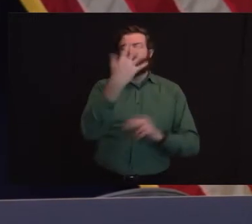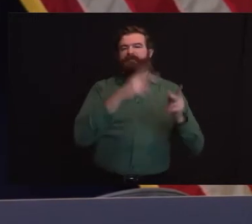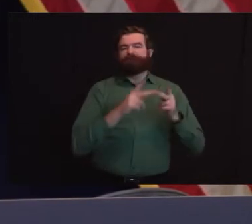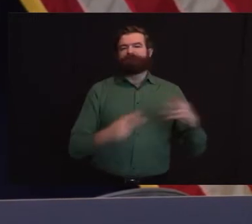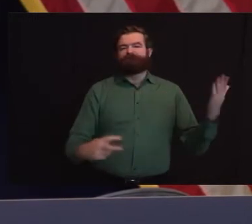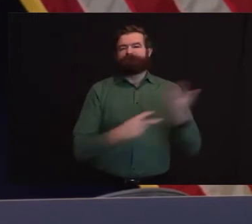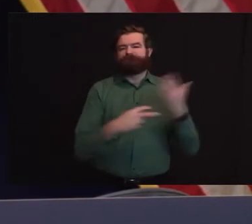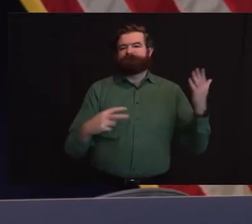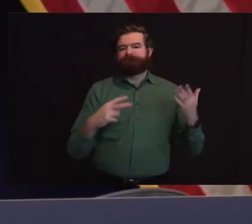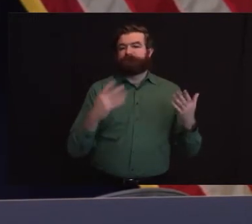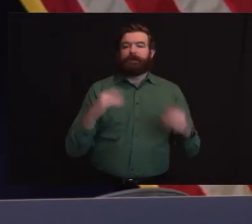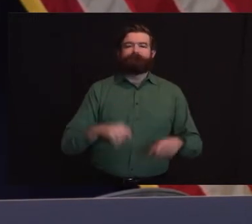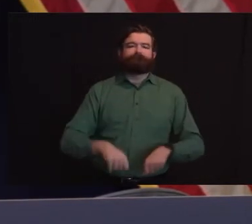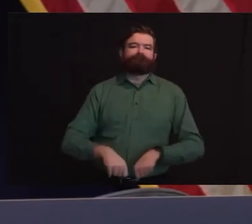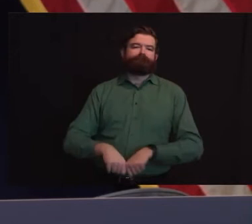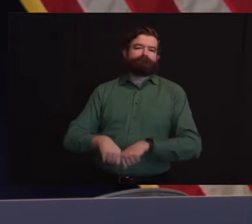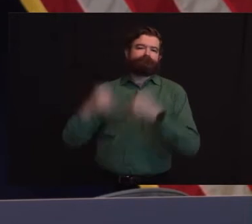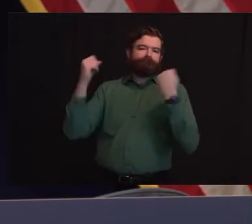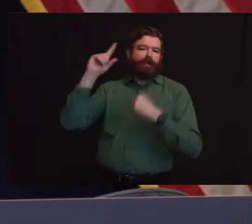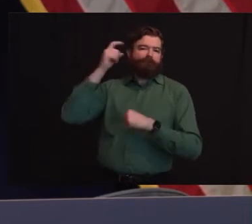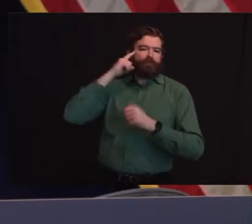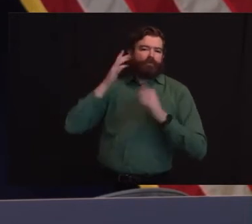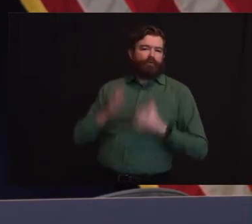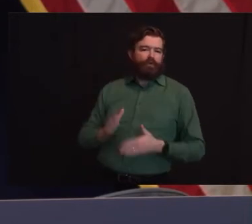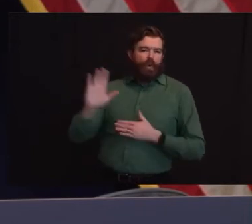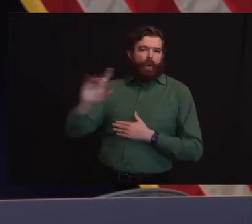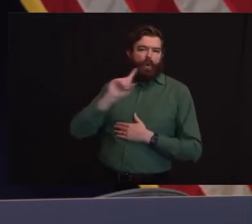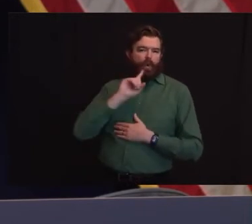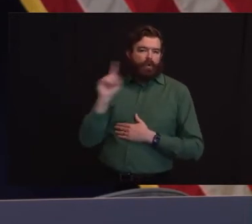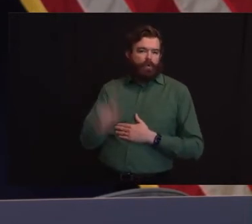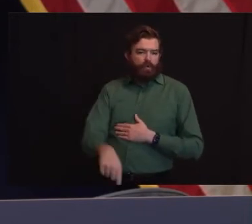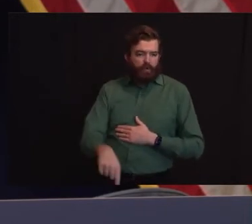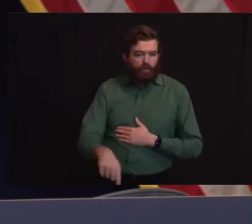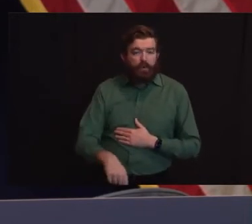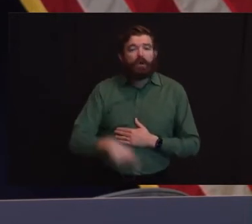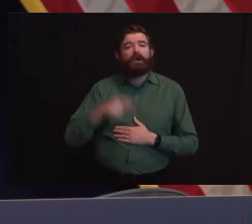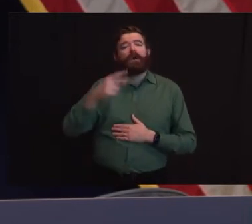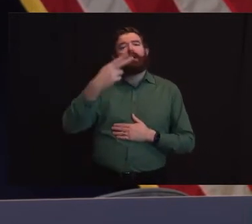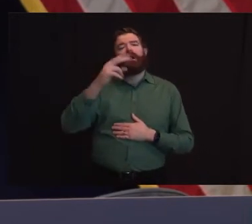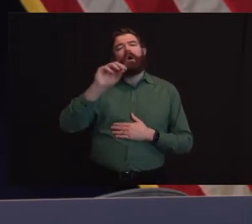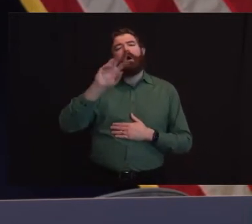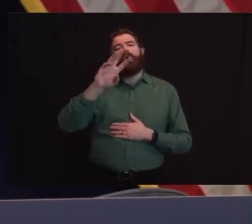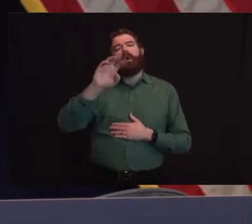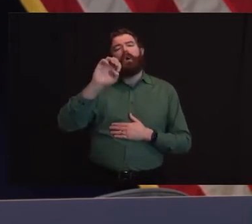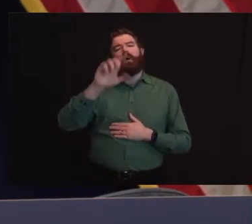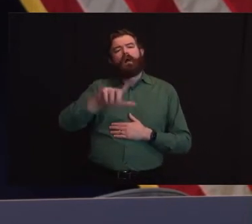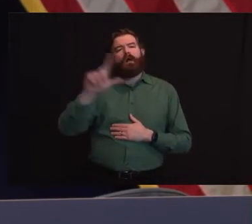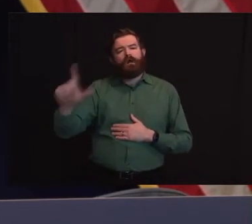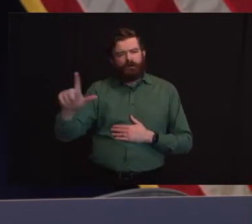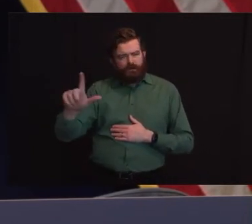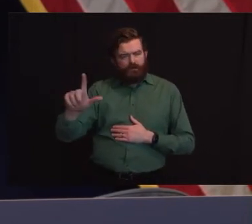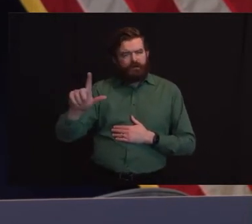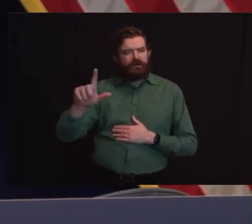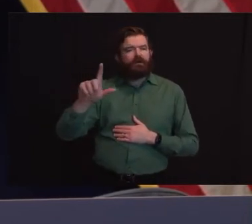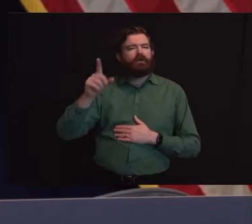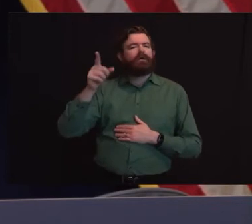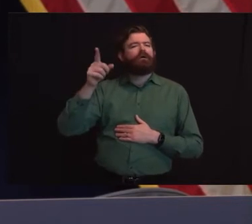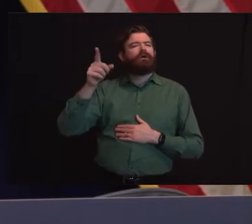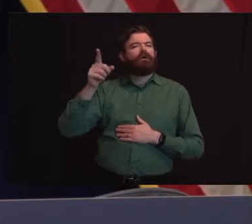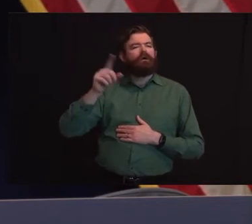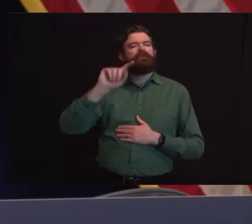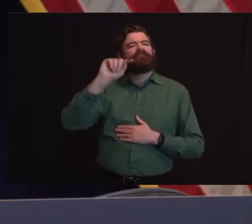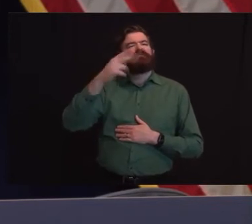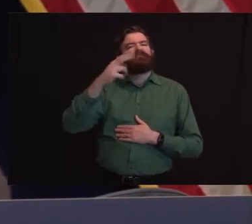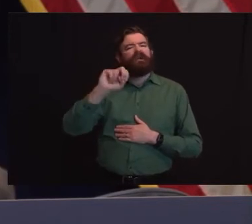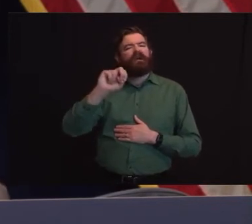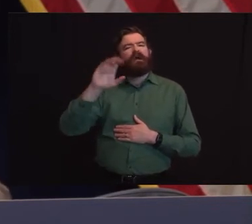EO violations: Howell Lanes in Howell, the Cabin in Freehold, Tommy's Tavern